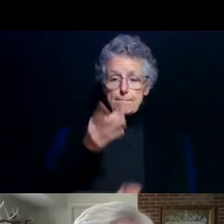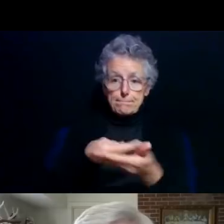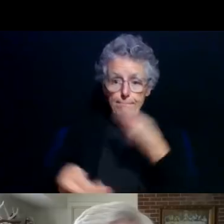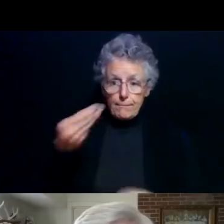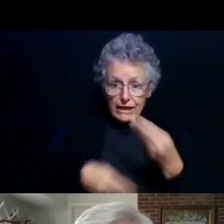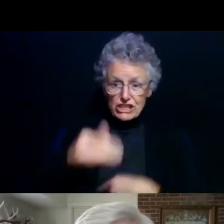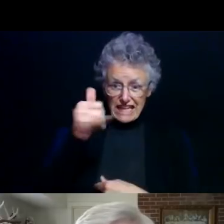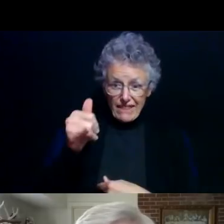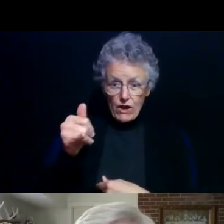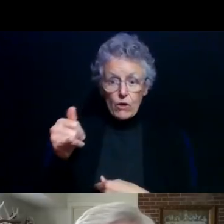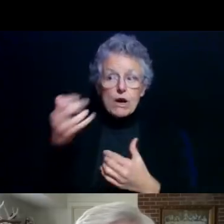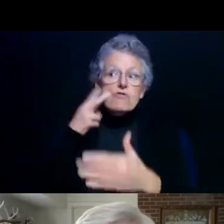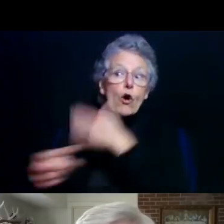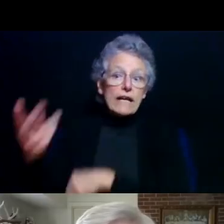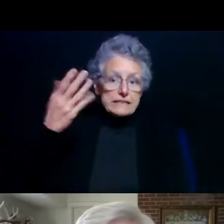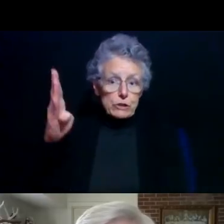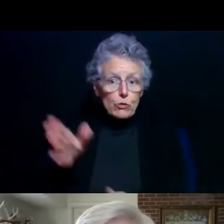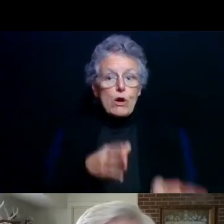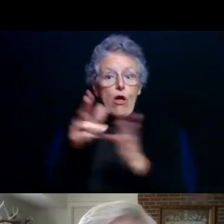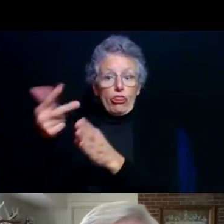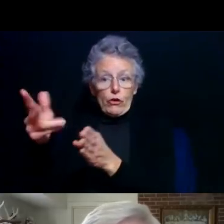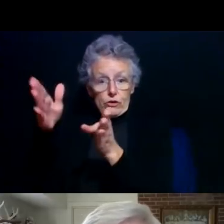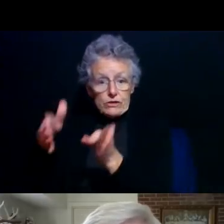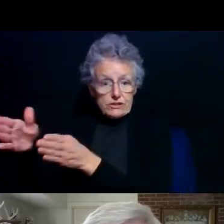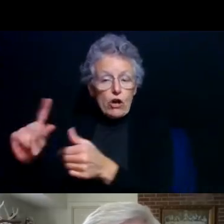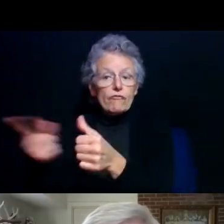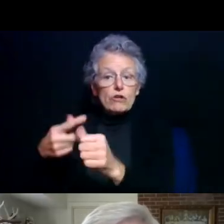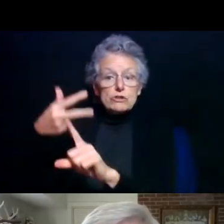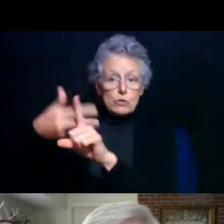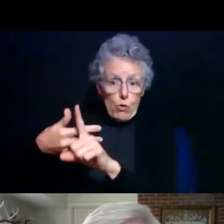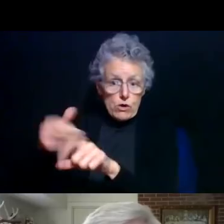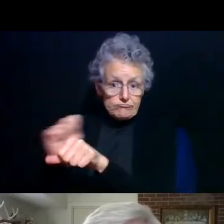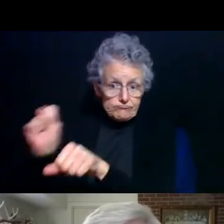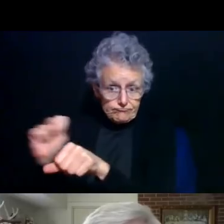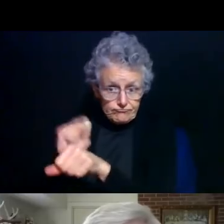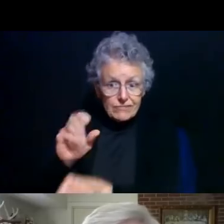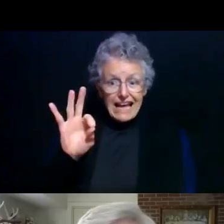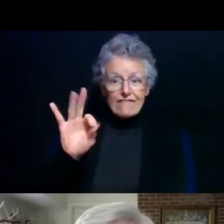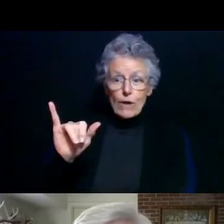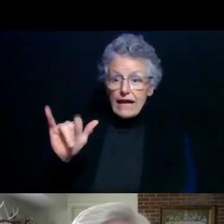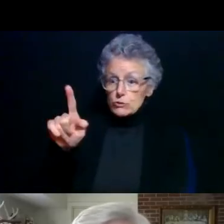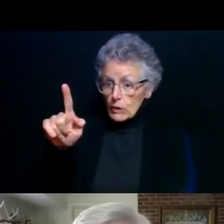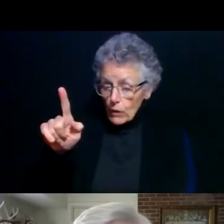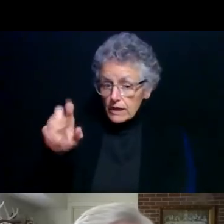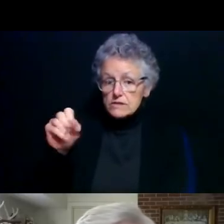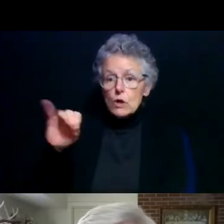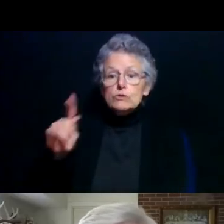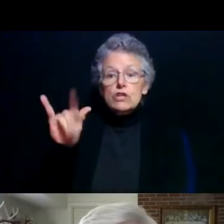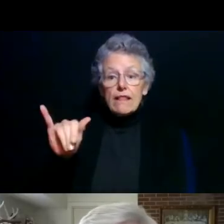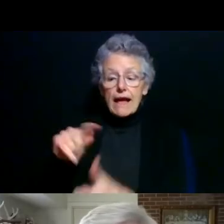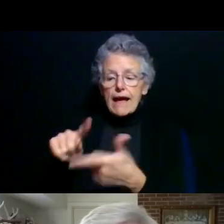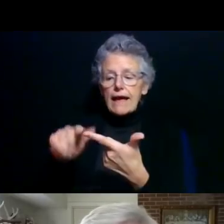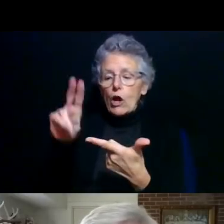blue. The third set of bars shows the first quarter performance in FY21, so that's July, August,